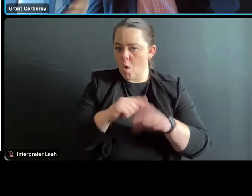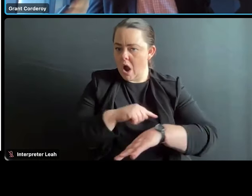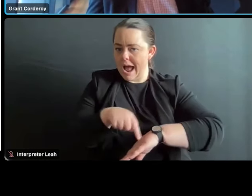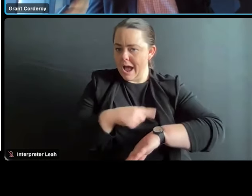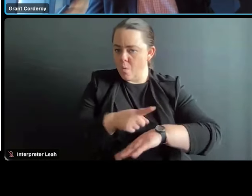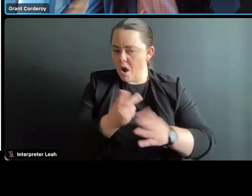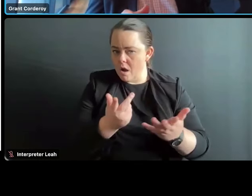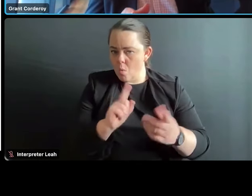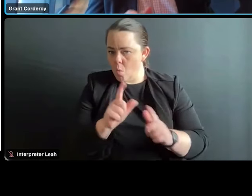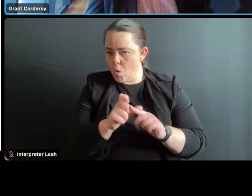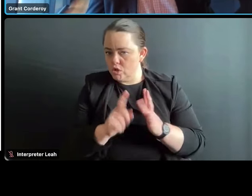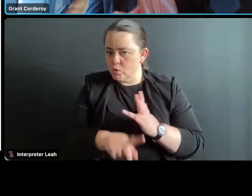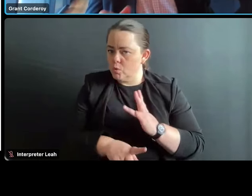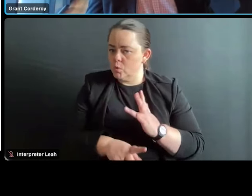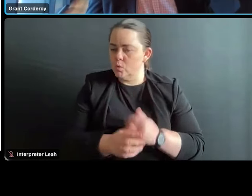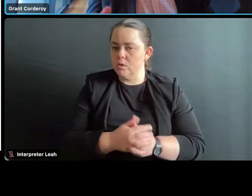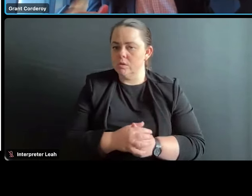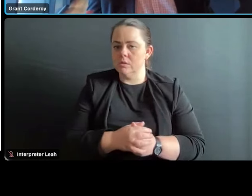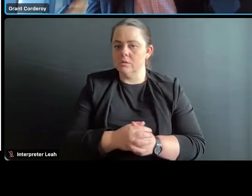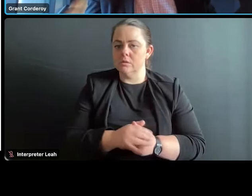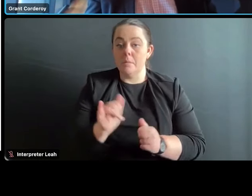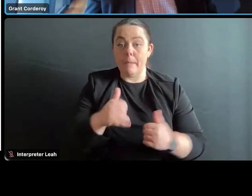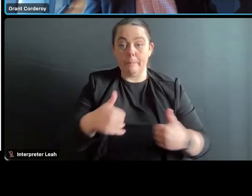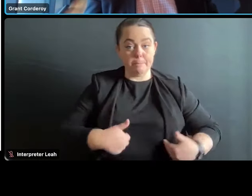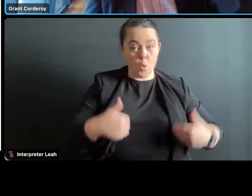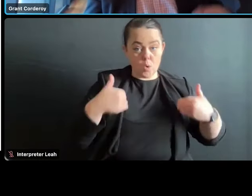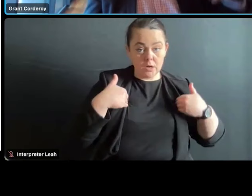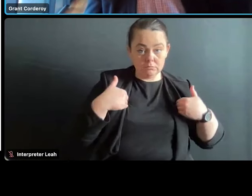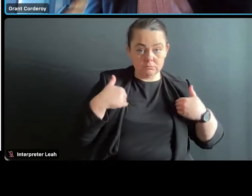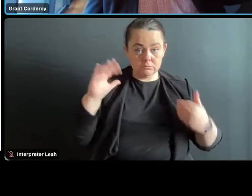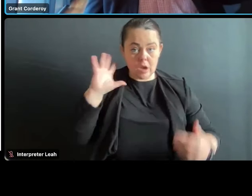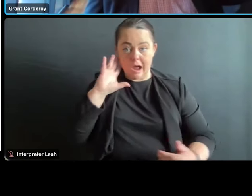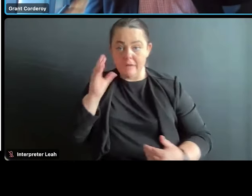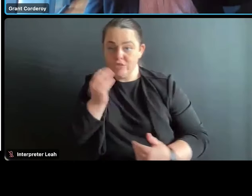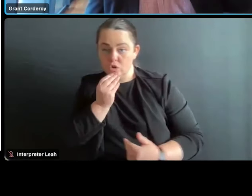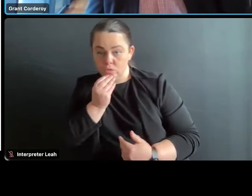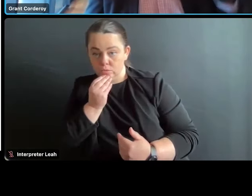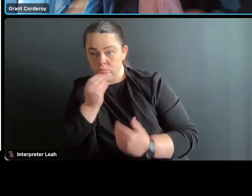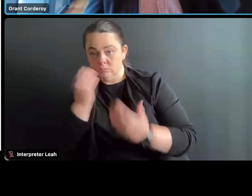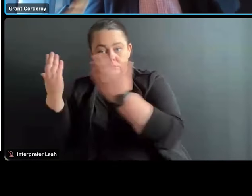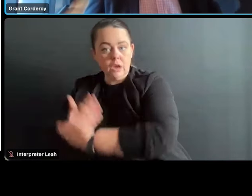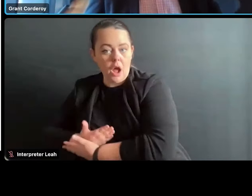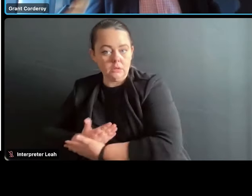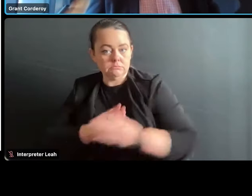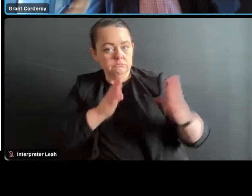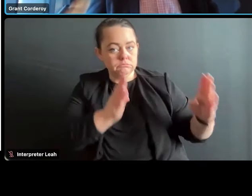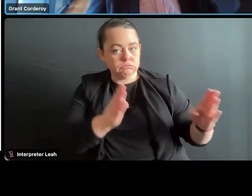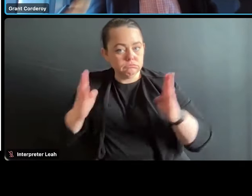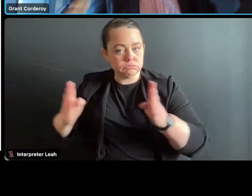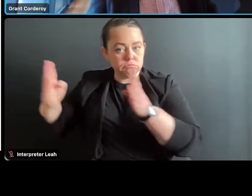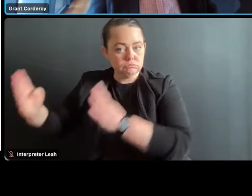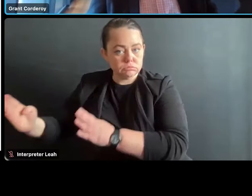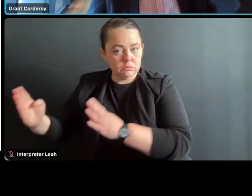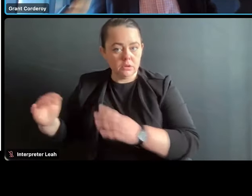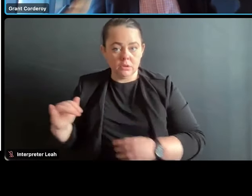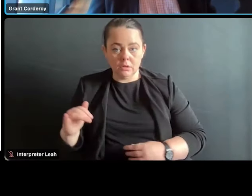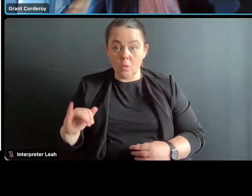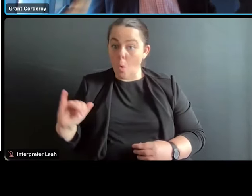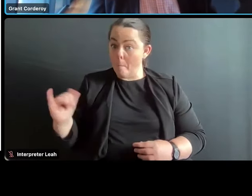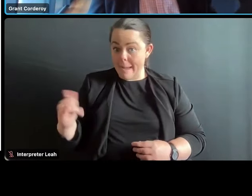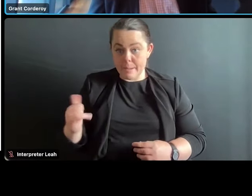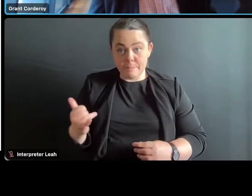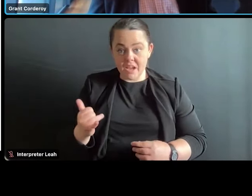working? Now, it could be a morning, an afternoon, an evening shift. You're going to have examples where they might cross over